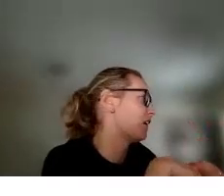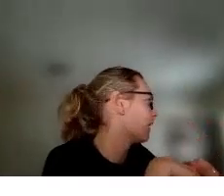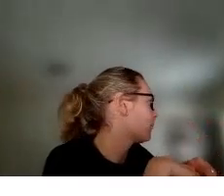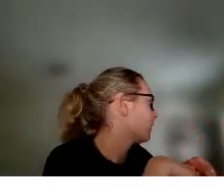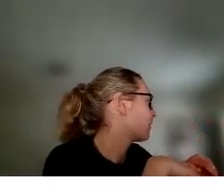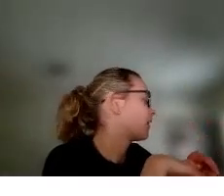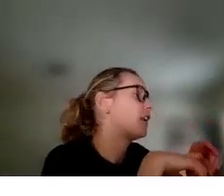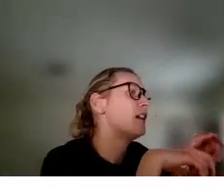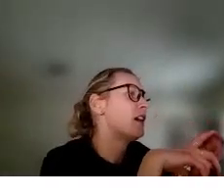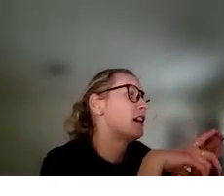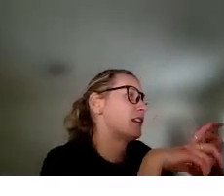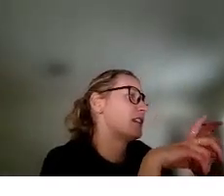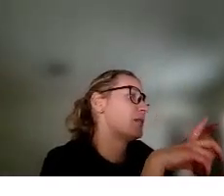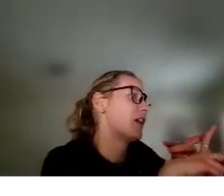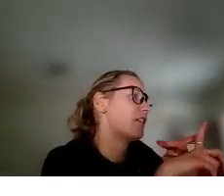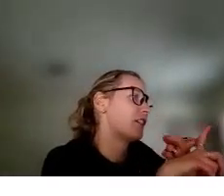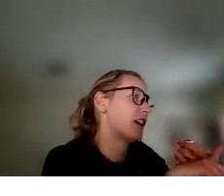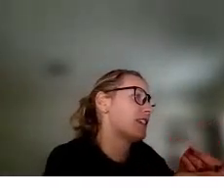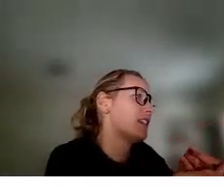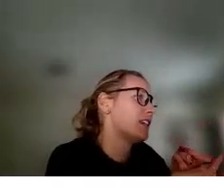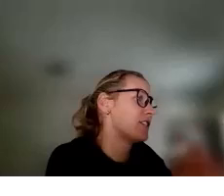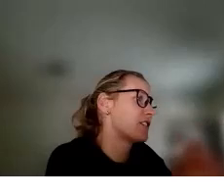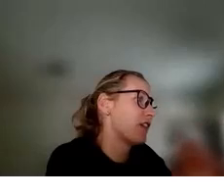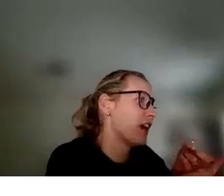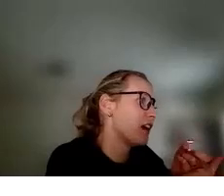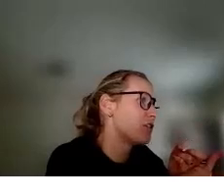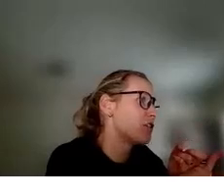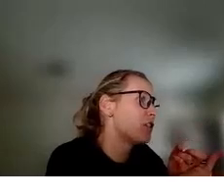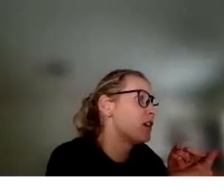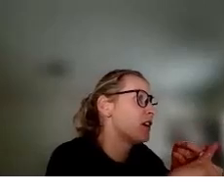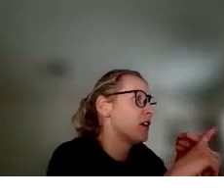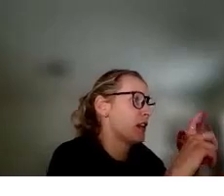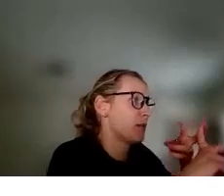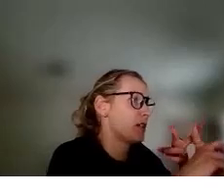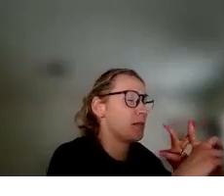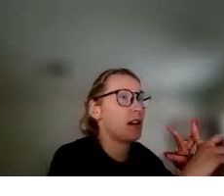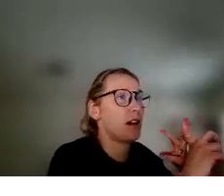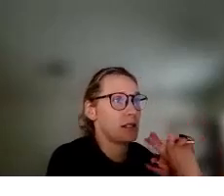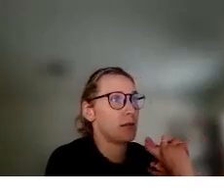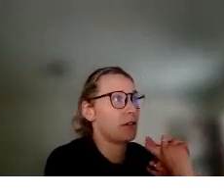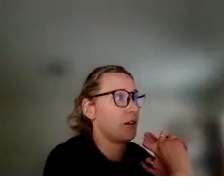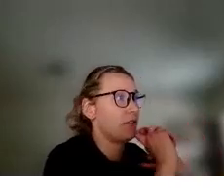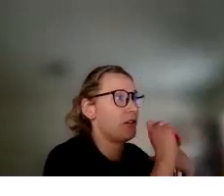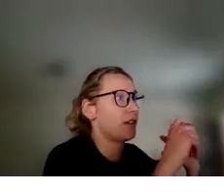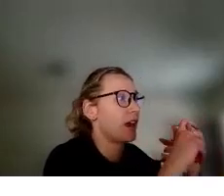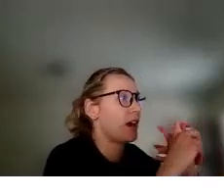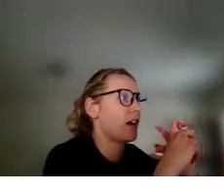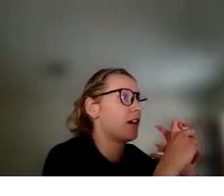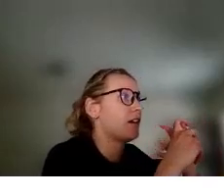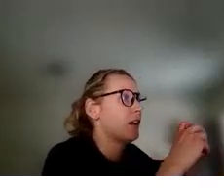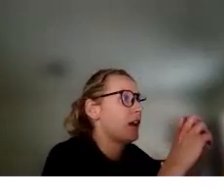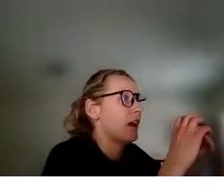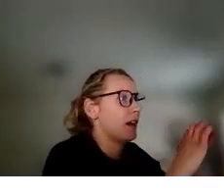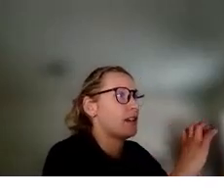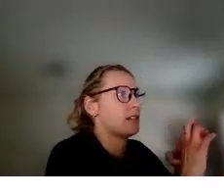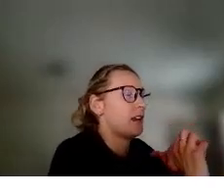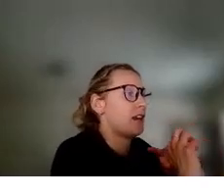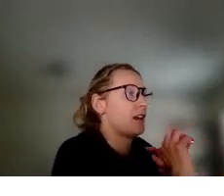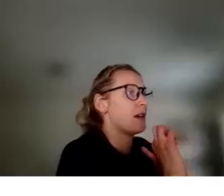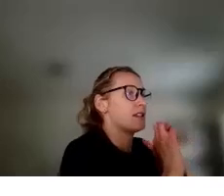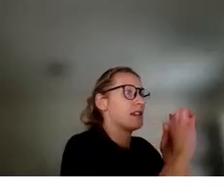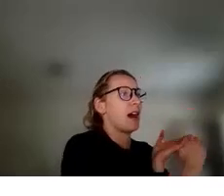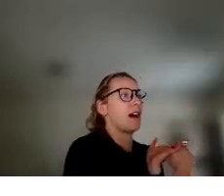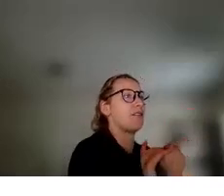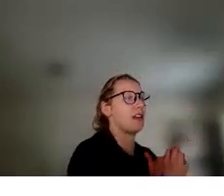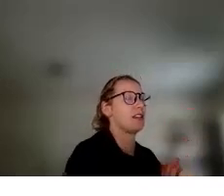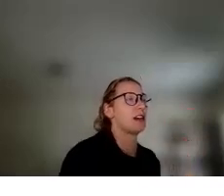for the CLLI waiver need to be under 19 years of age. They must meet hospital level of care, and